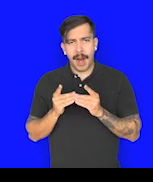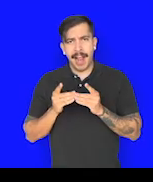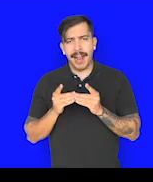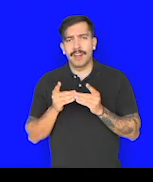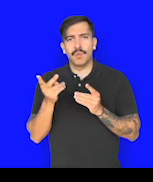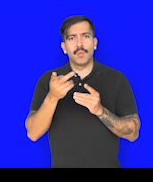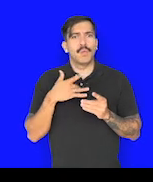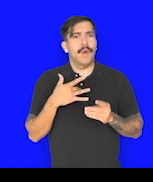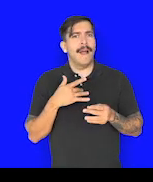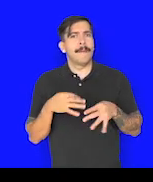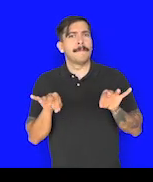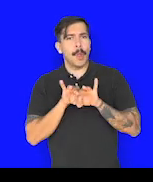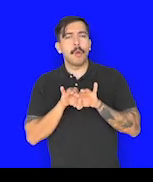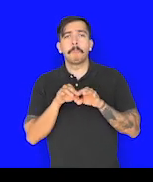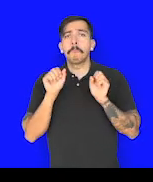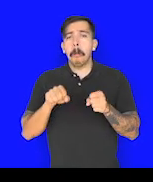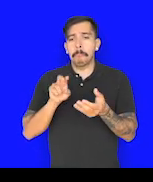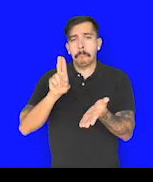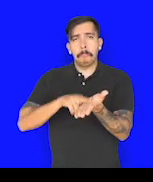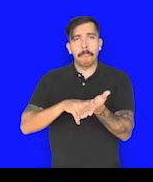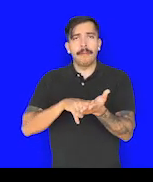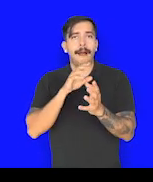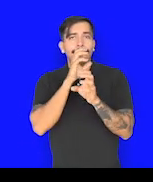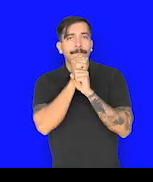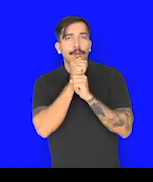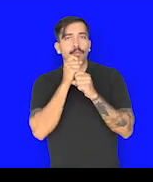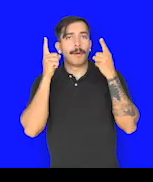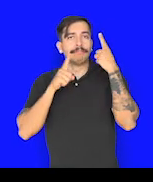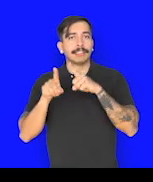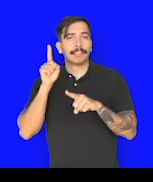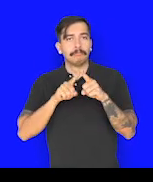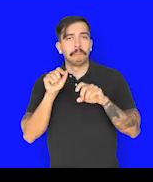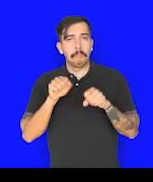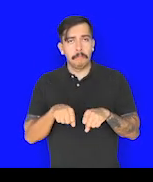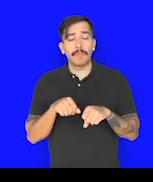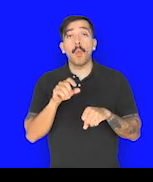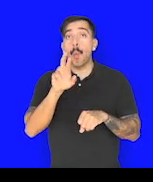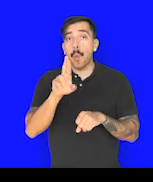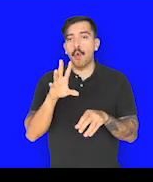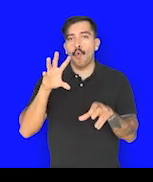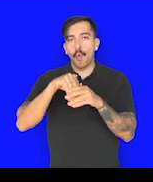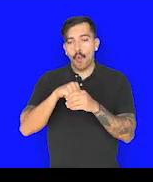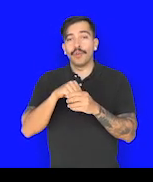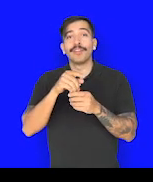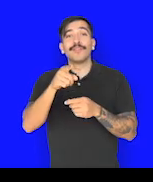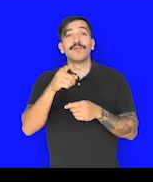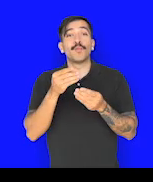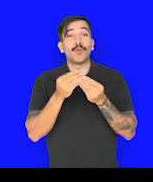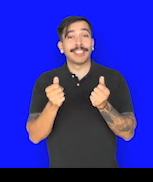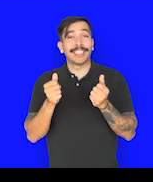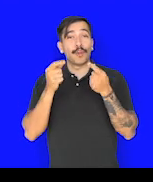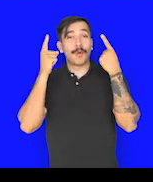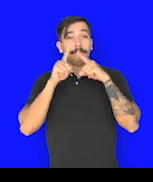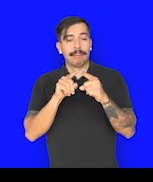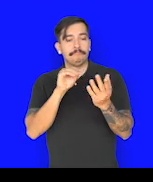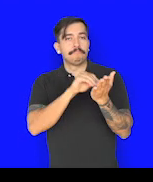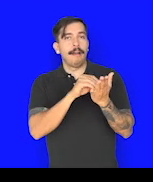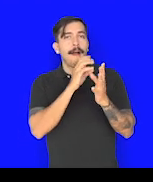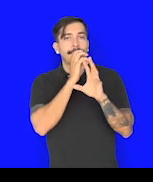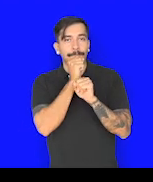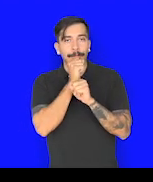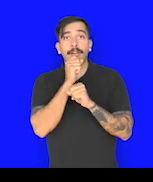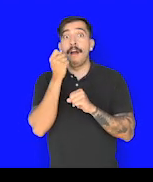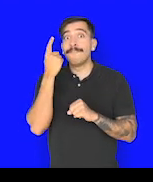district, you may sign a confidentiality agreement or include it in your resolution agreement. You,